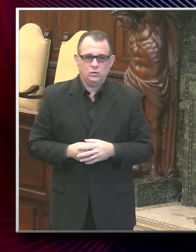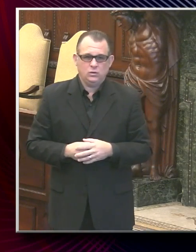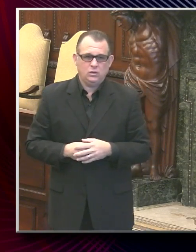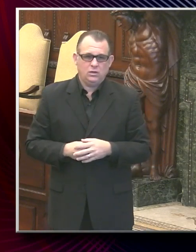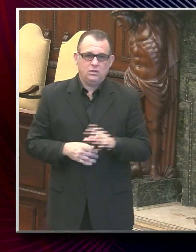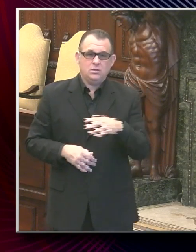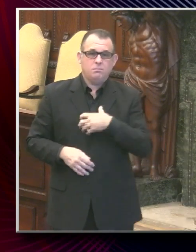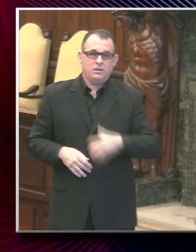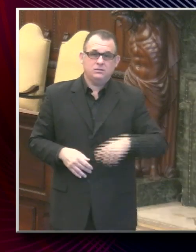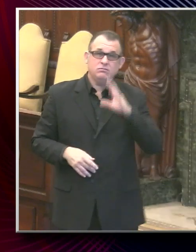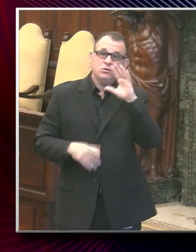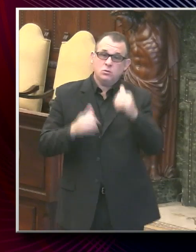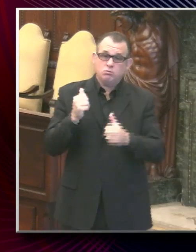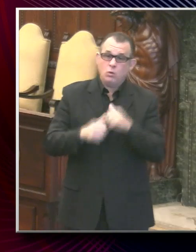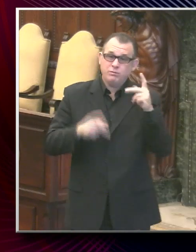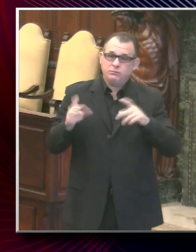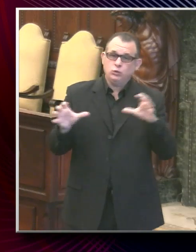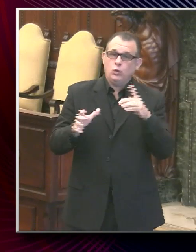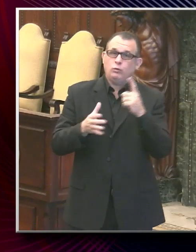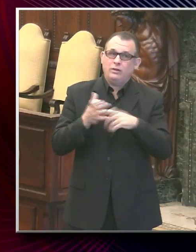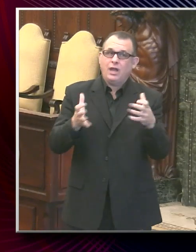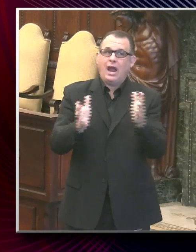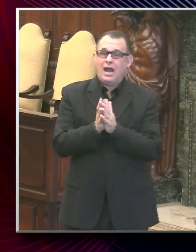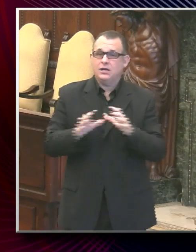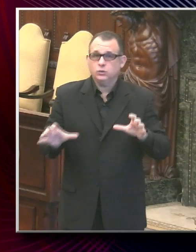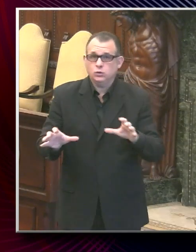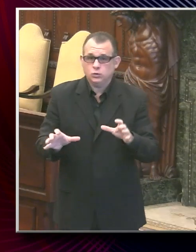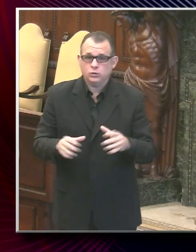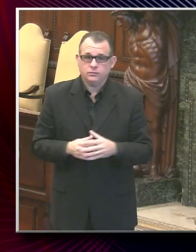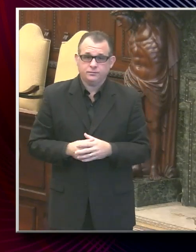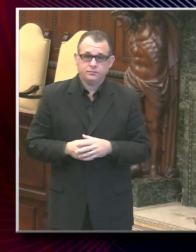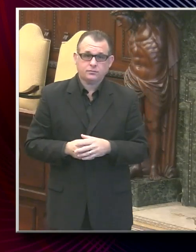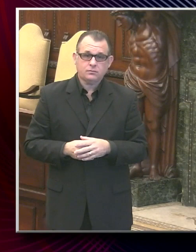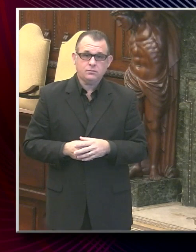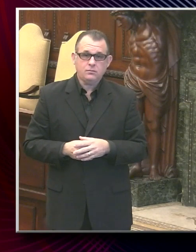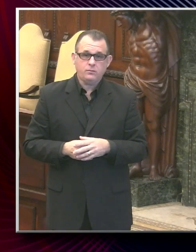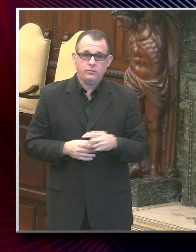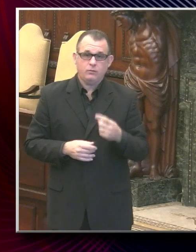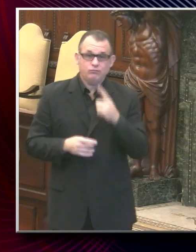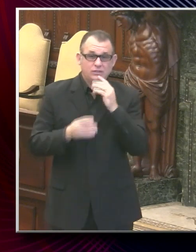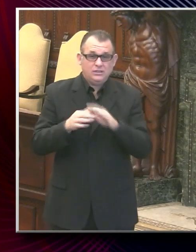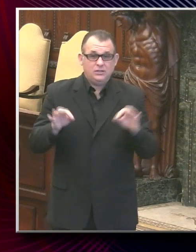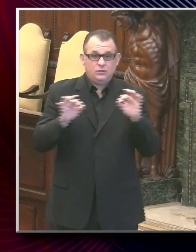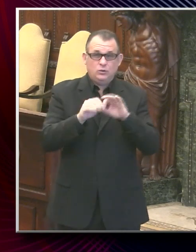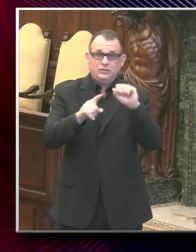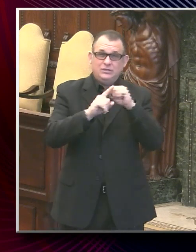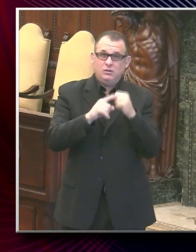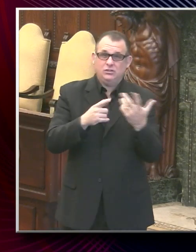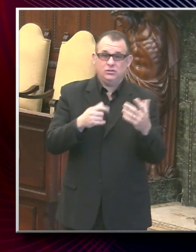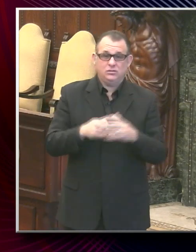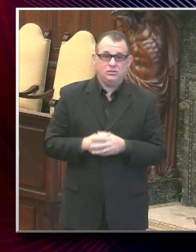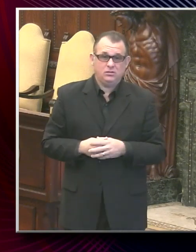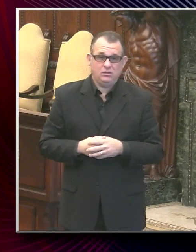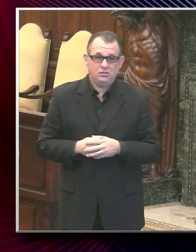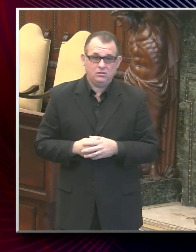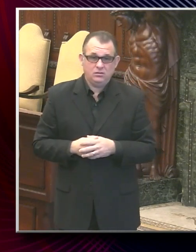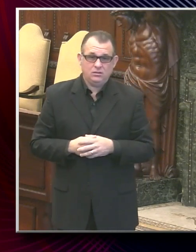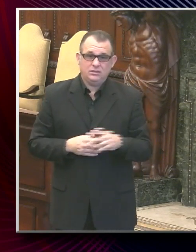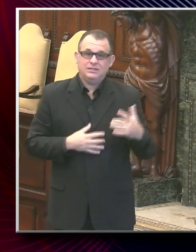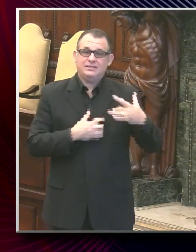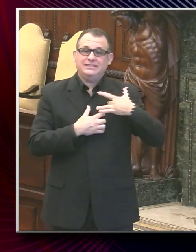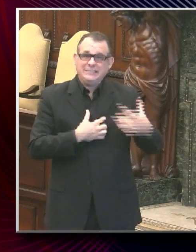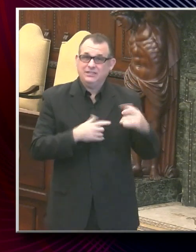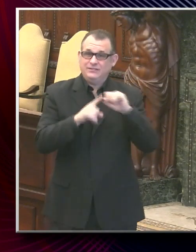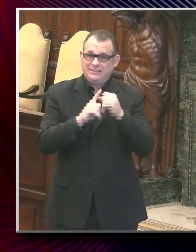Most people are doing what we asked on their own. And we are in a very critical situation and a very sensitive situation right now when it